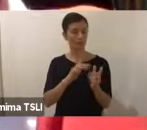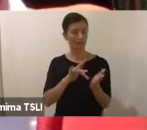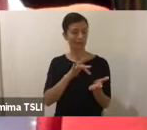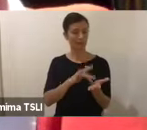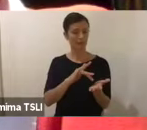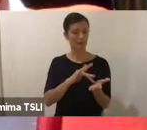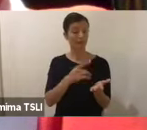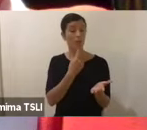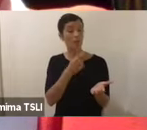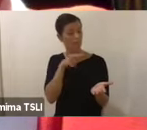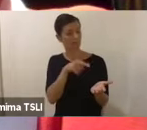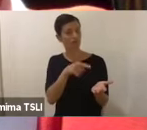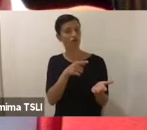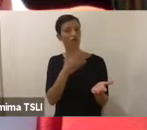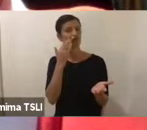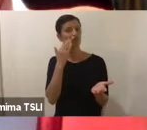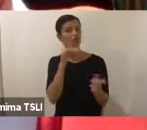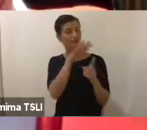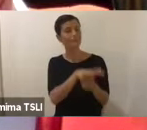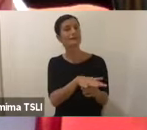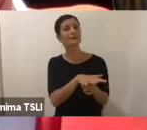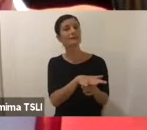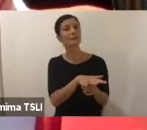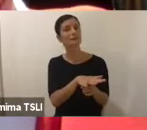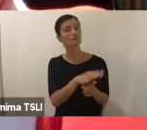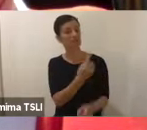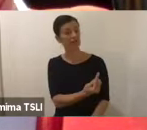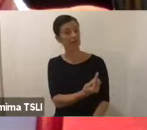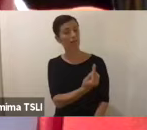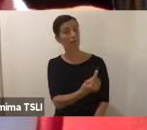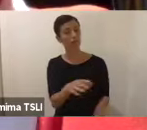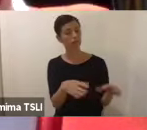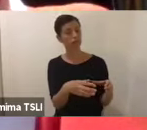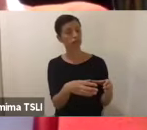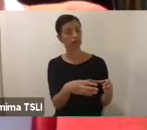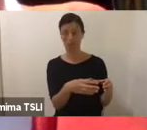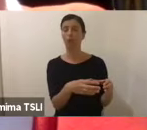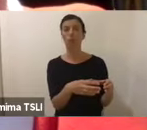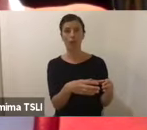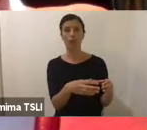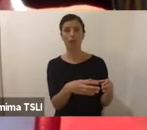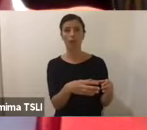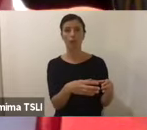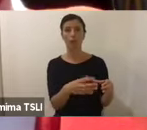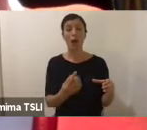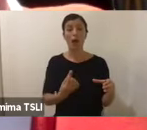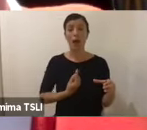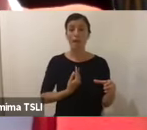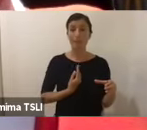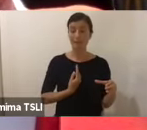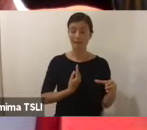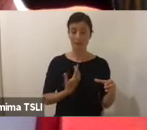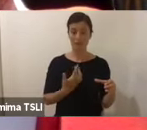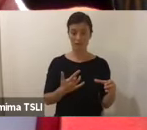criticism is very hard to respond to but also i i remember i saw the lbc as it was a center i was